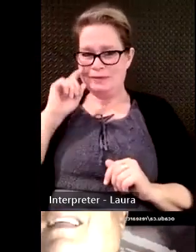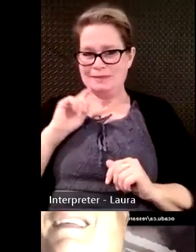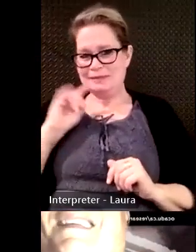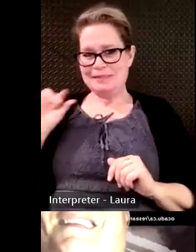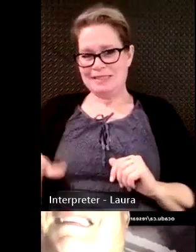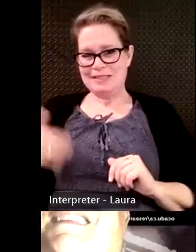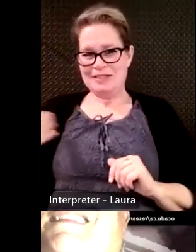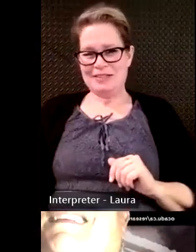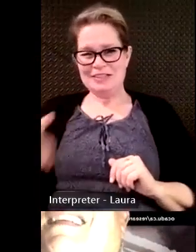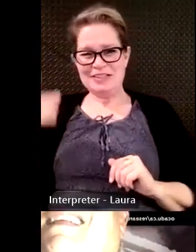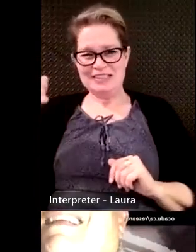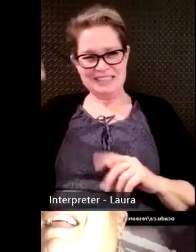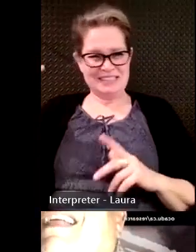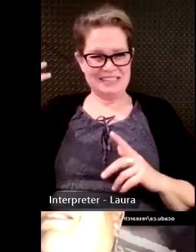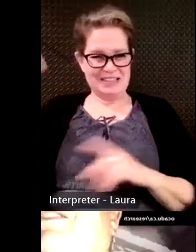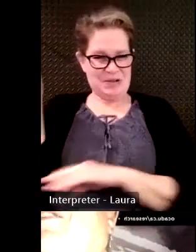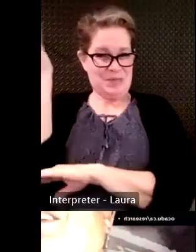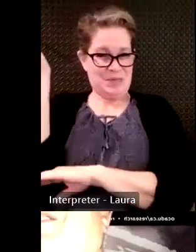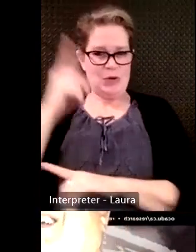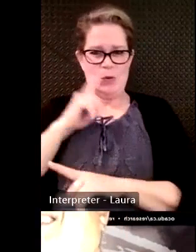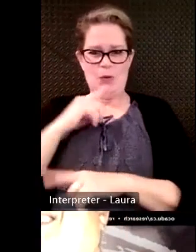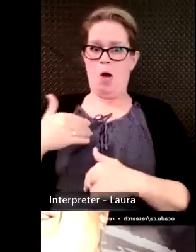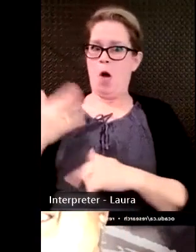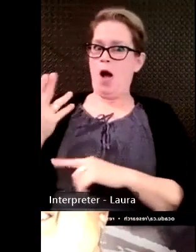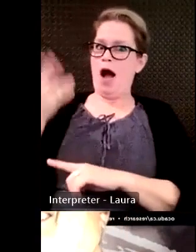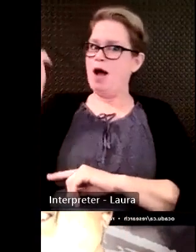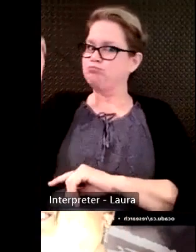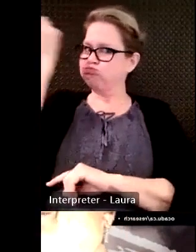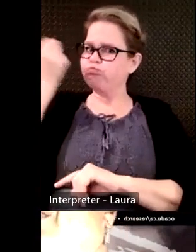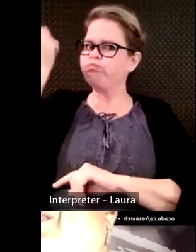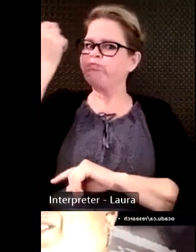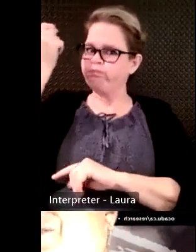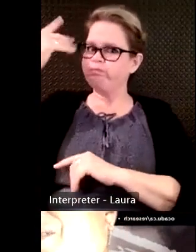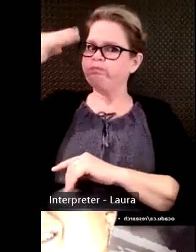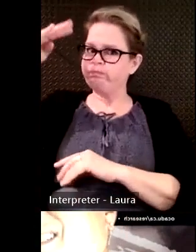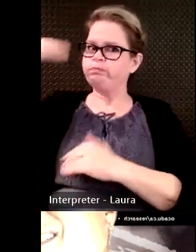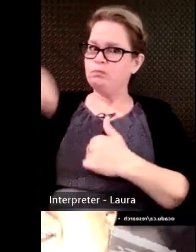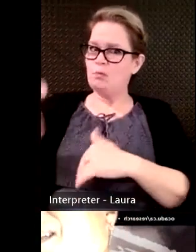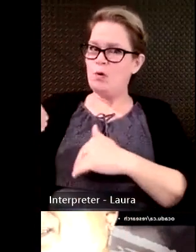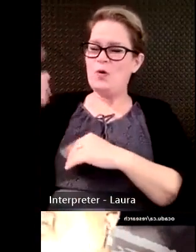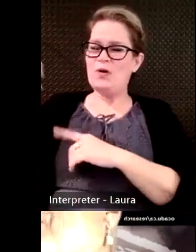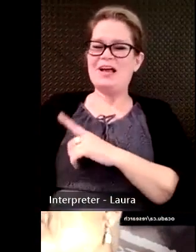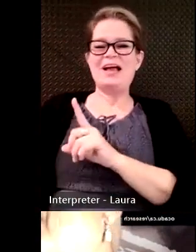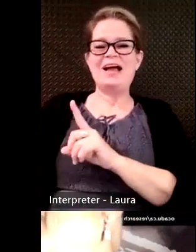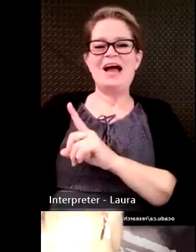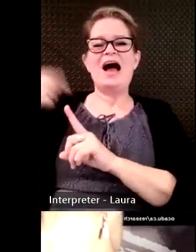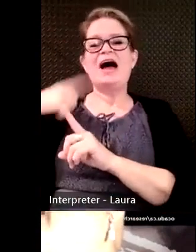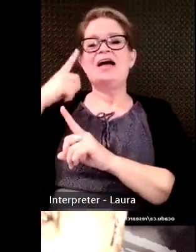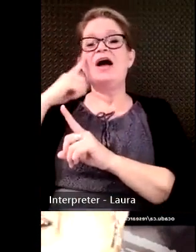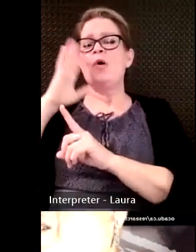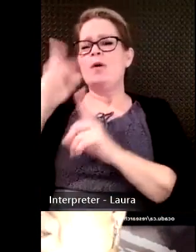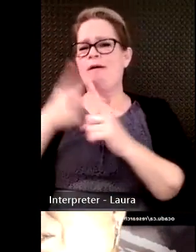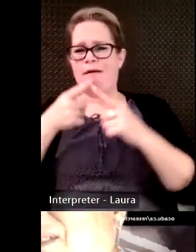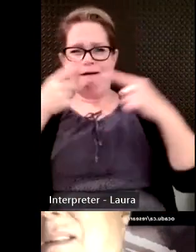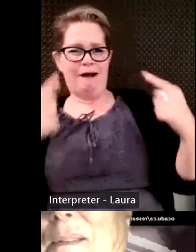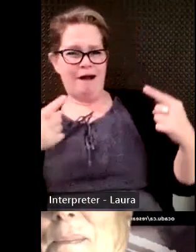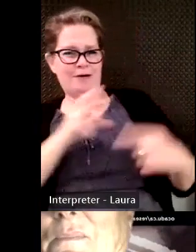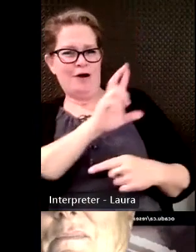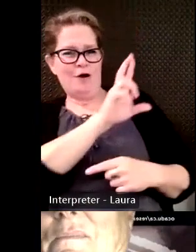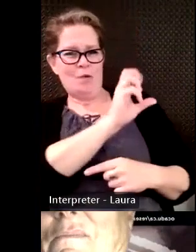So it will contrast with, I'm sure, with Roman's as well.